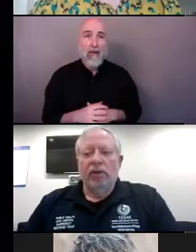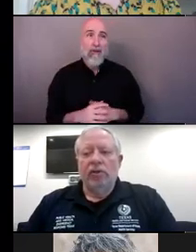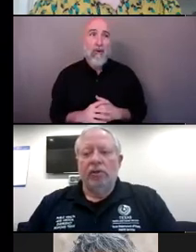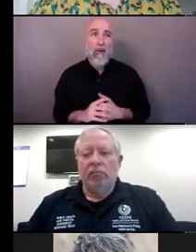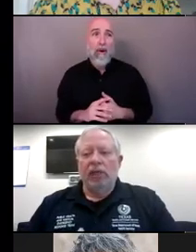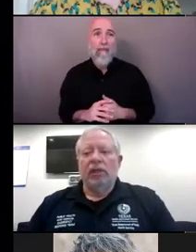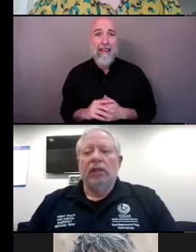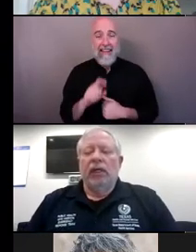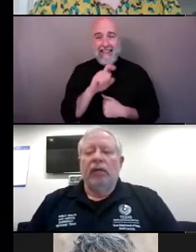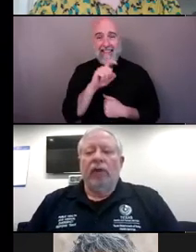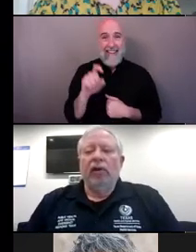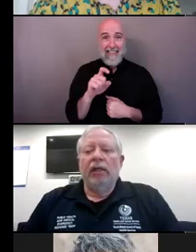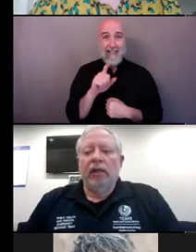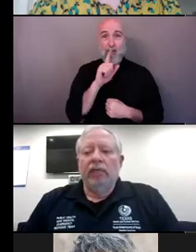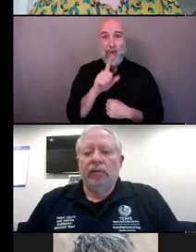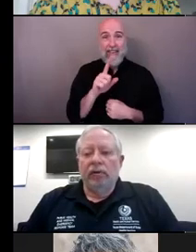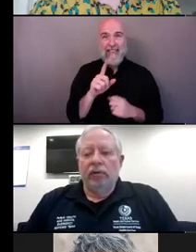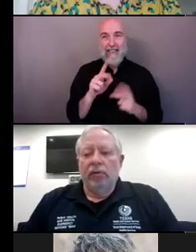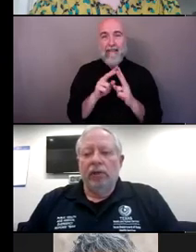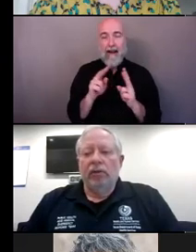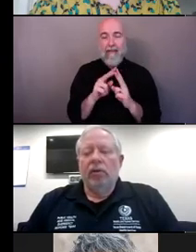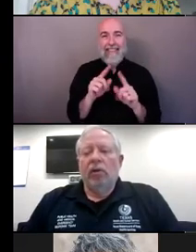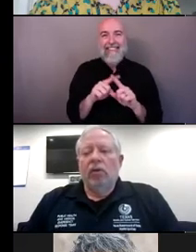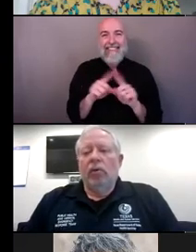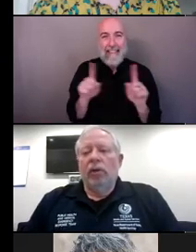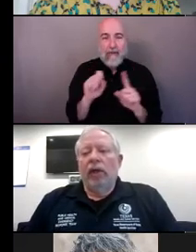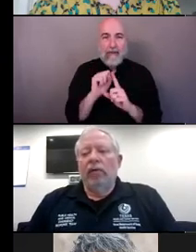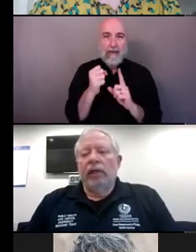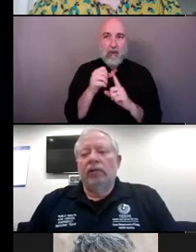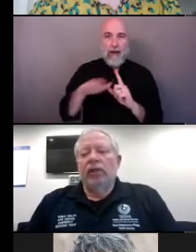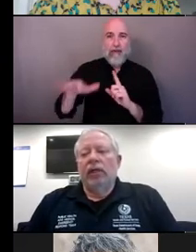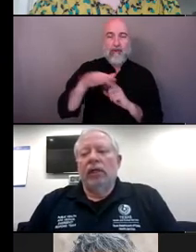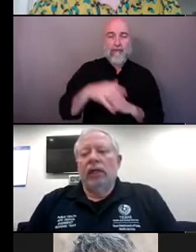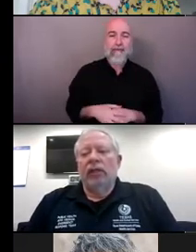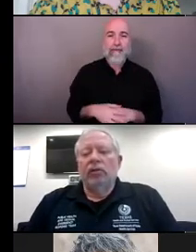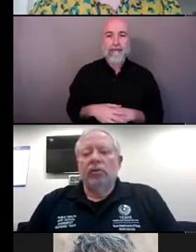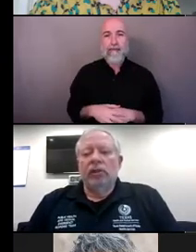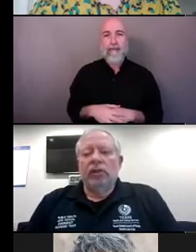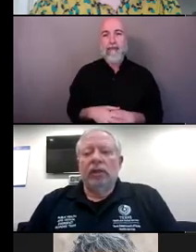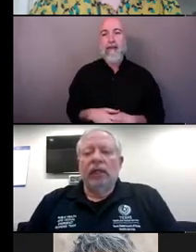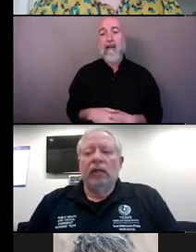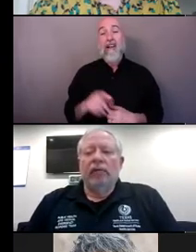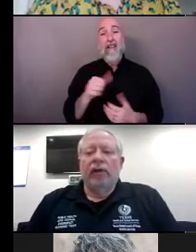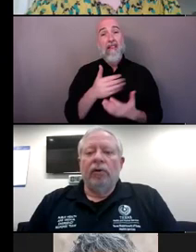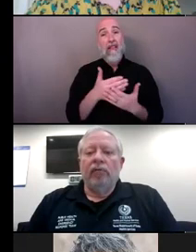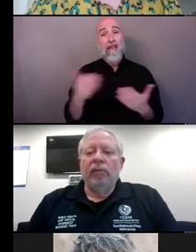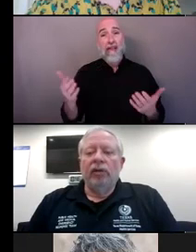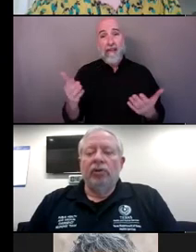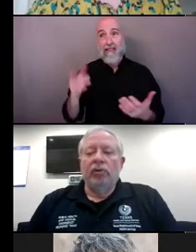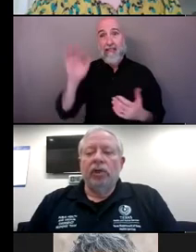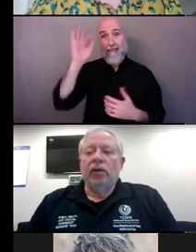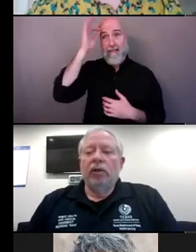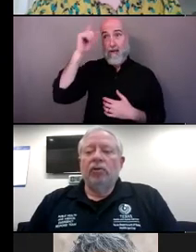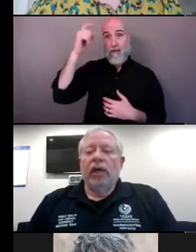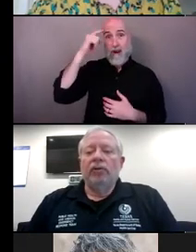is just basically in a very different situation. One of the other things, again, too, is that the federal government